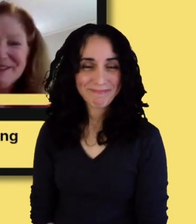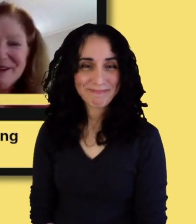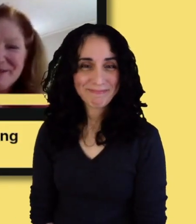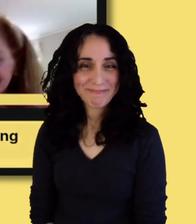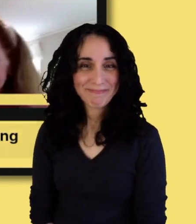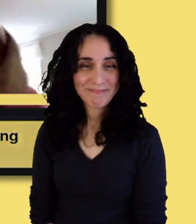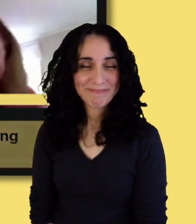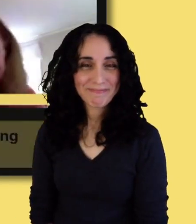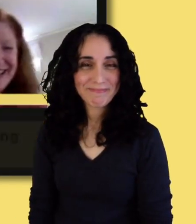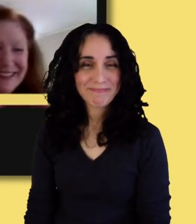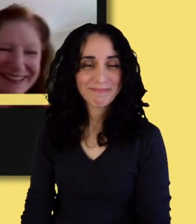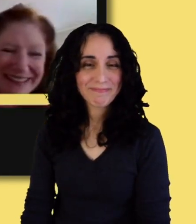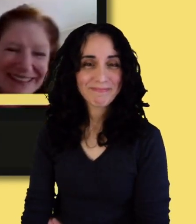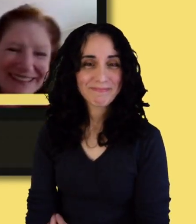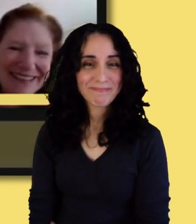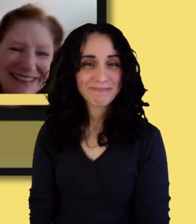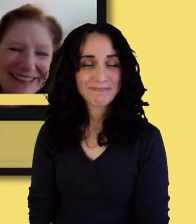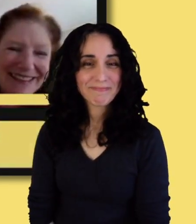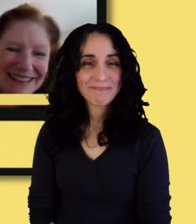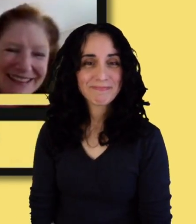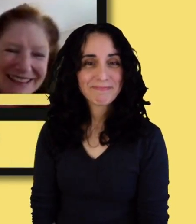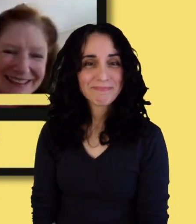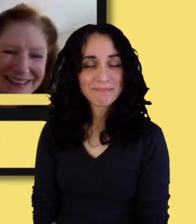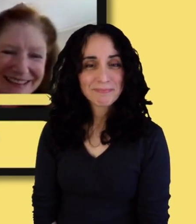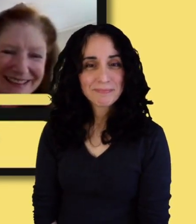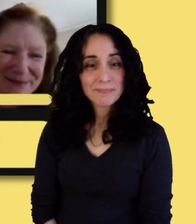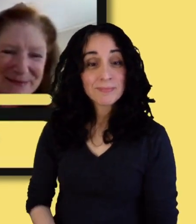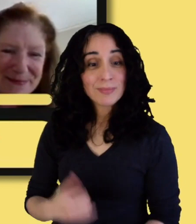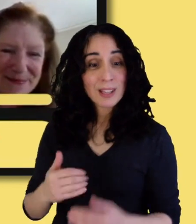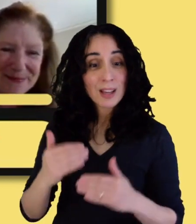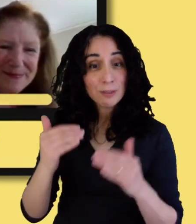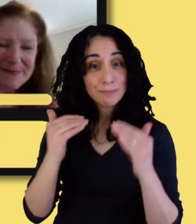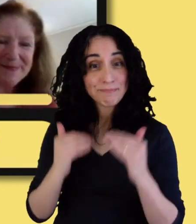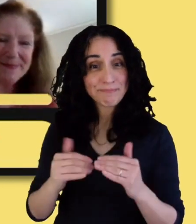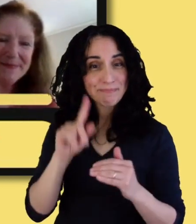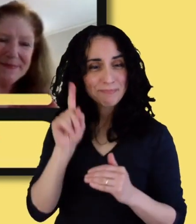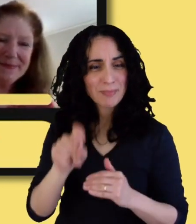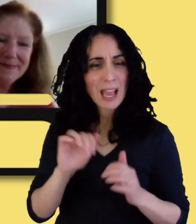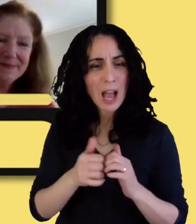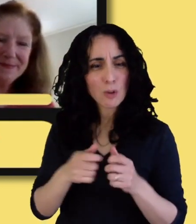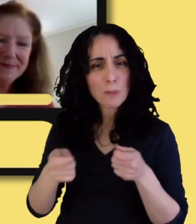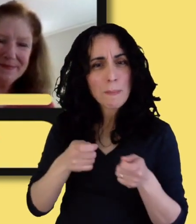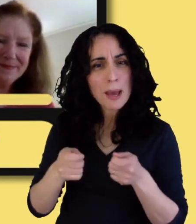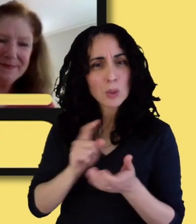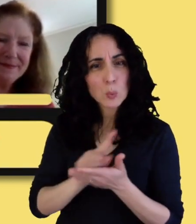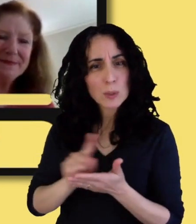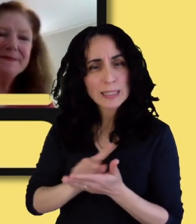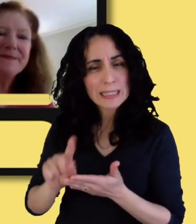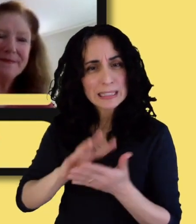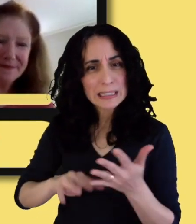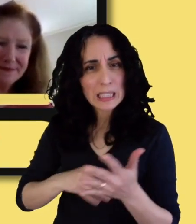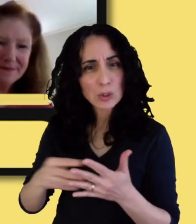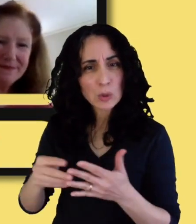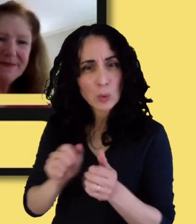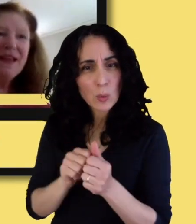Very nice. Oh, My next question is, how do you manage weekly schedule with